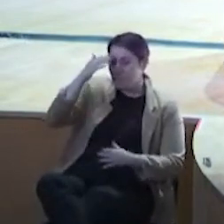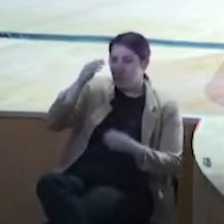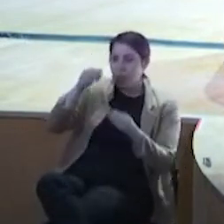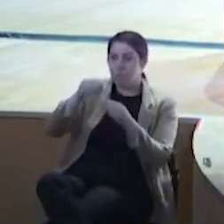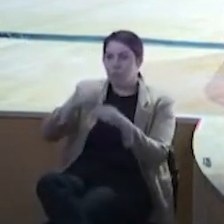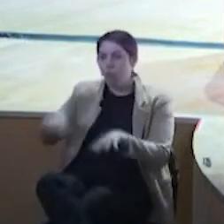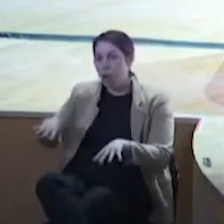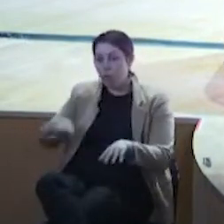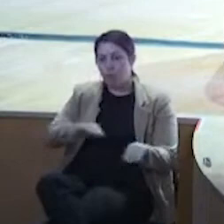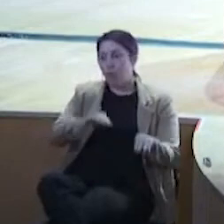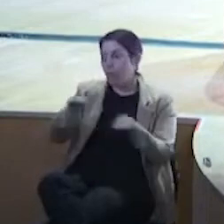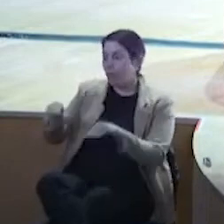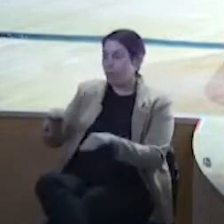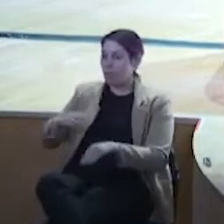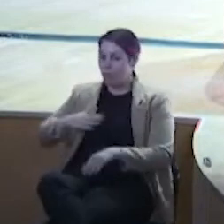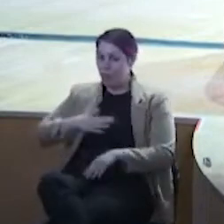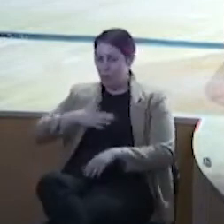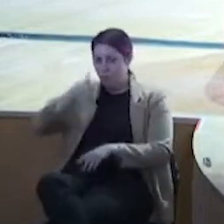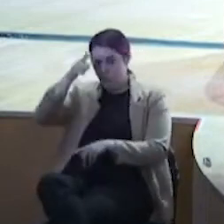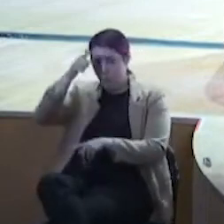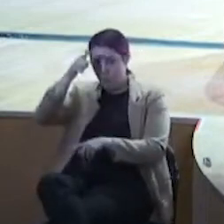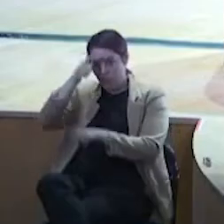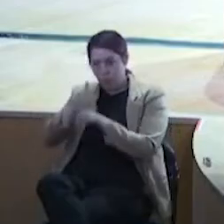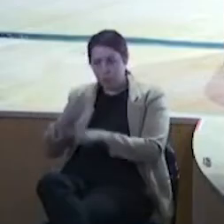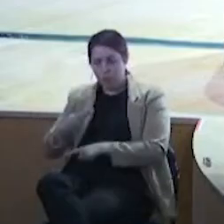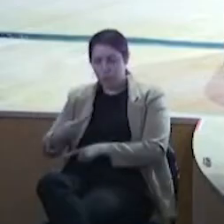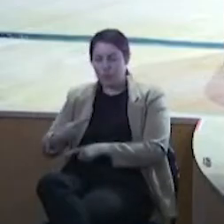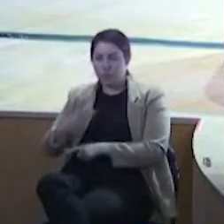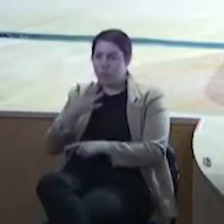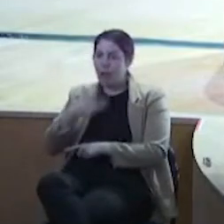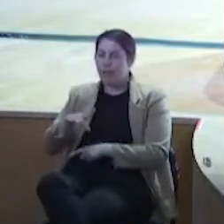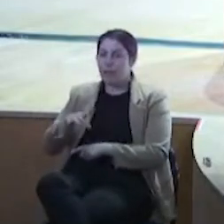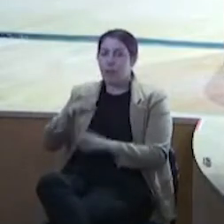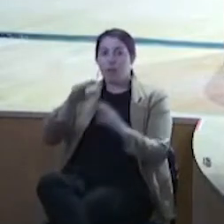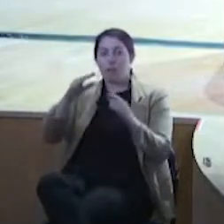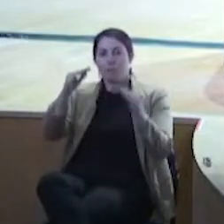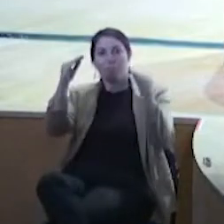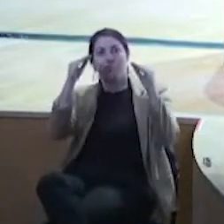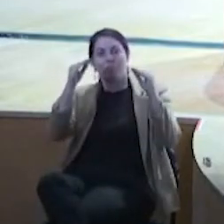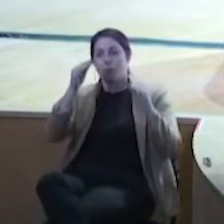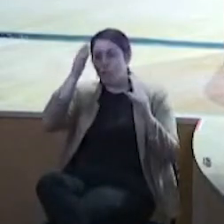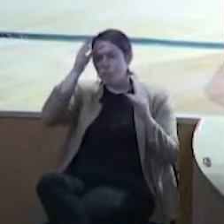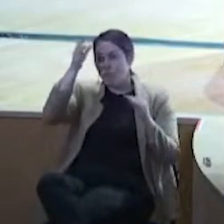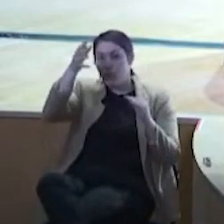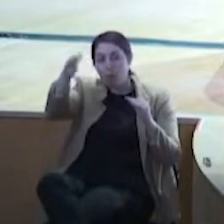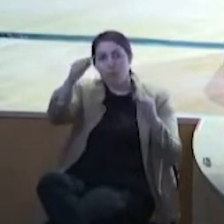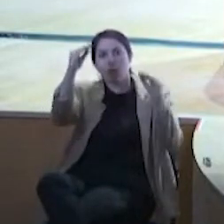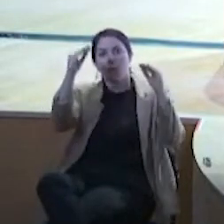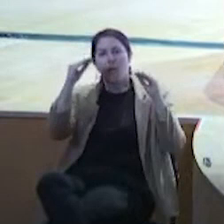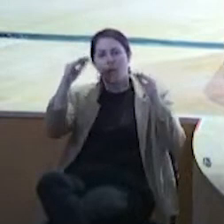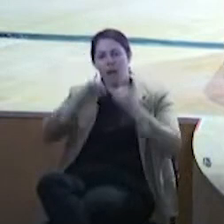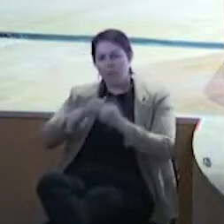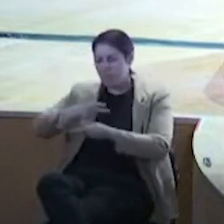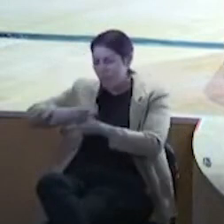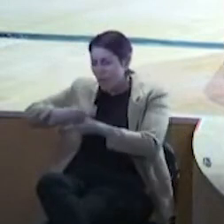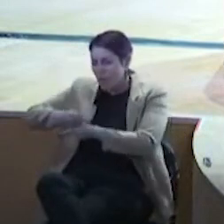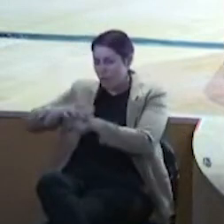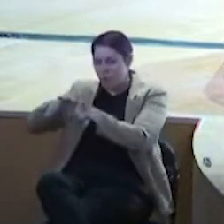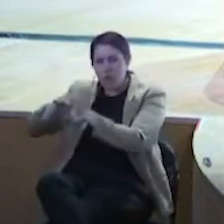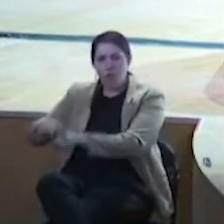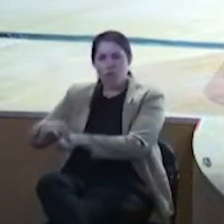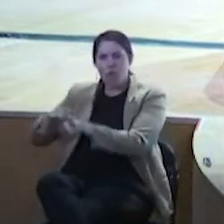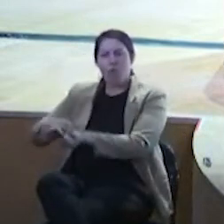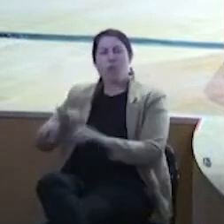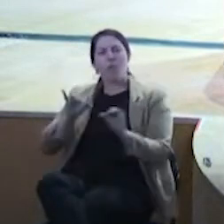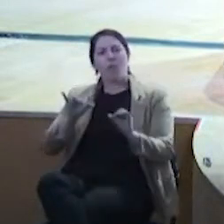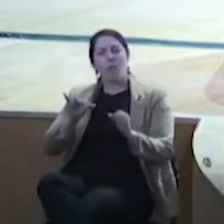and I were very fortunate to have learned from our grandfather how to tend to the earth. And through that process,